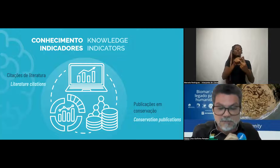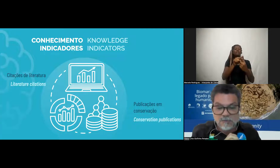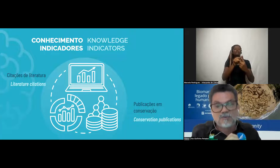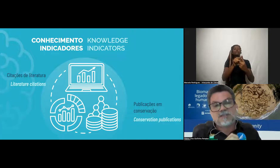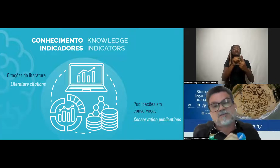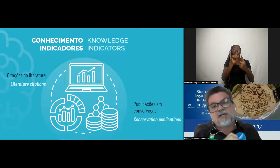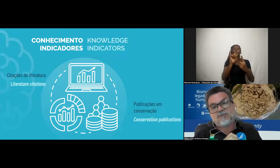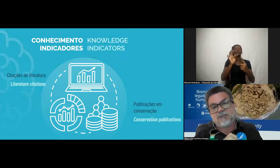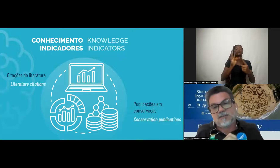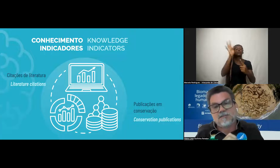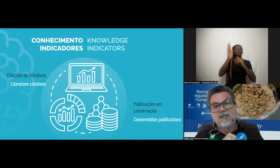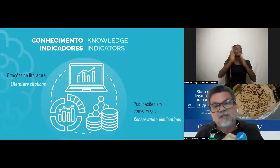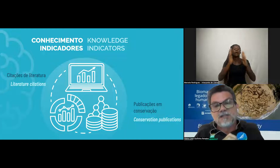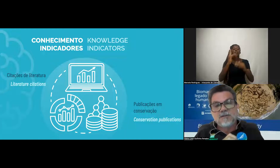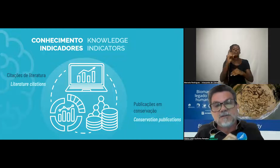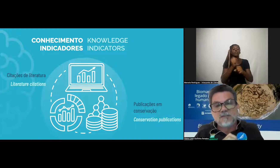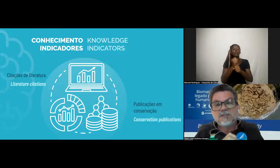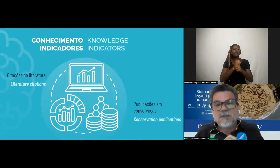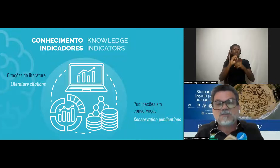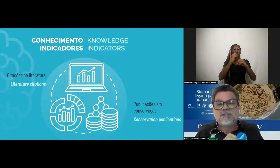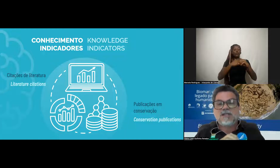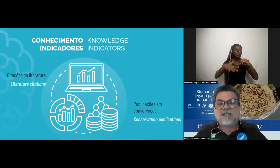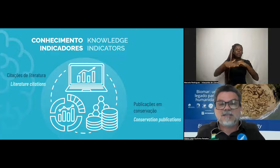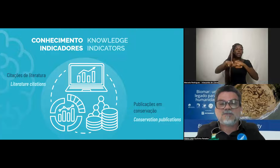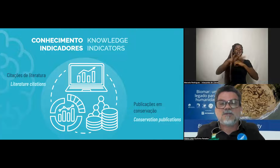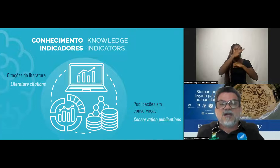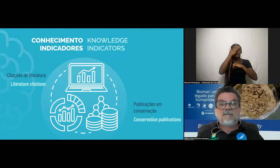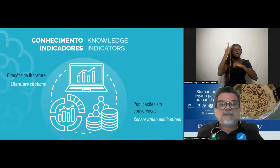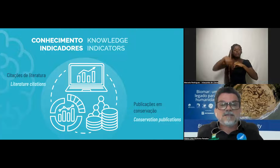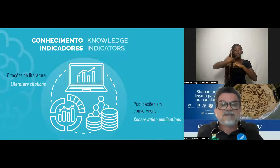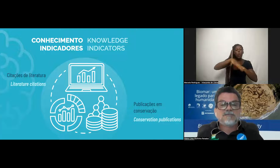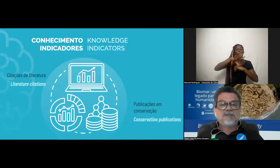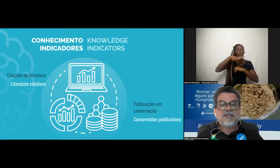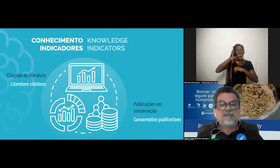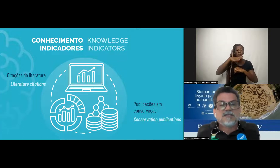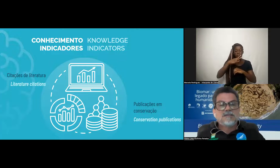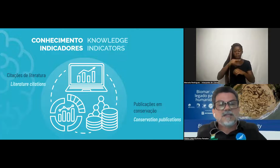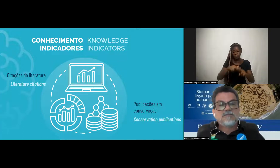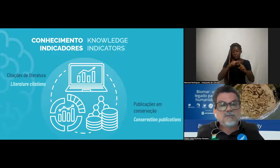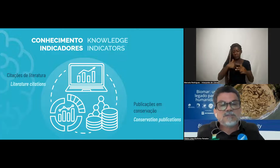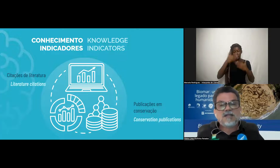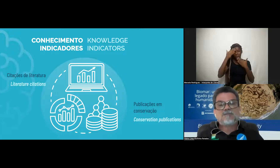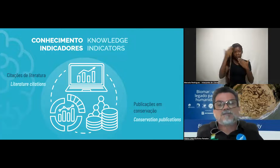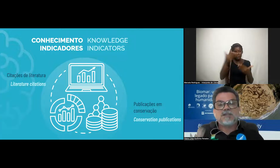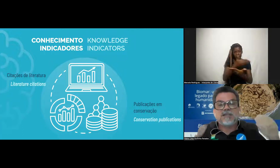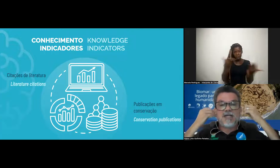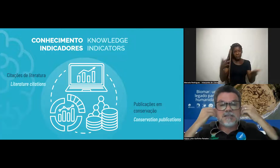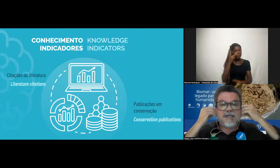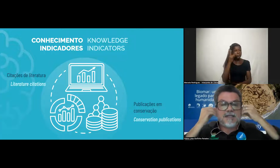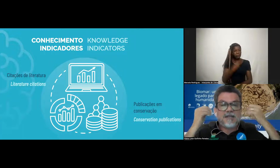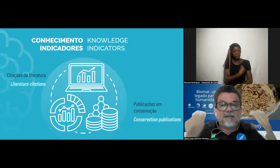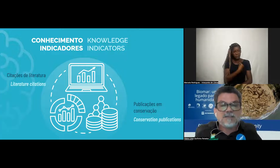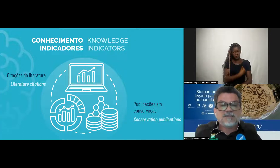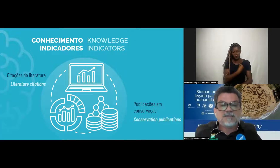the goal of the ocean decade to have a better known ocean. Now I will say